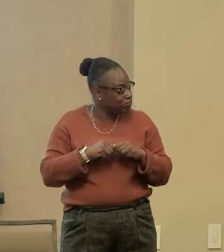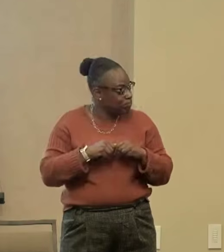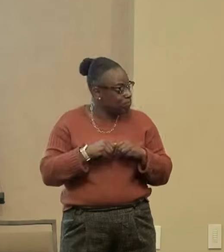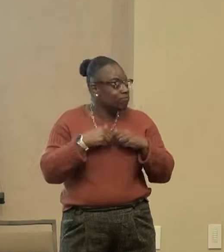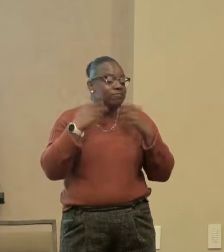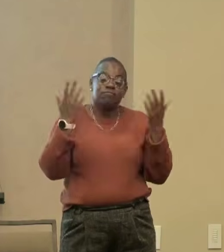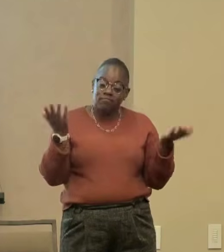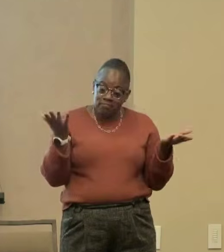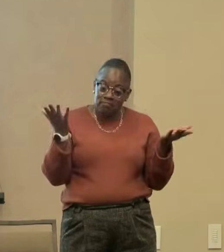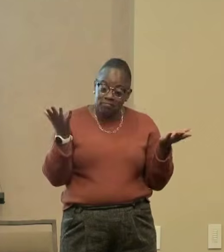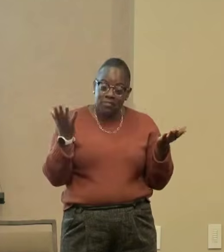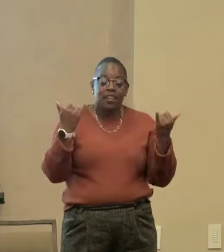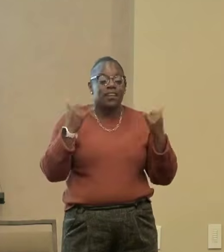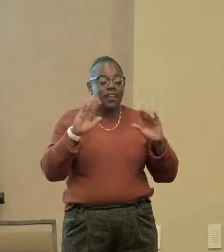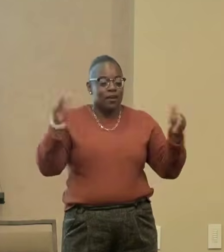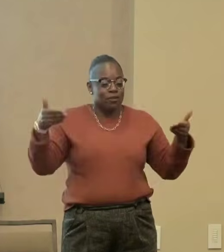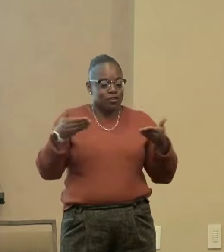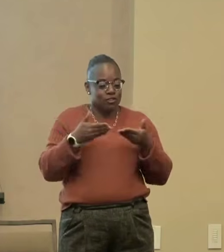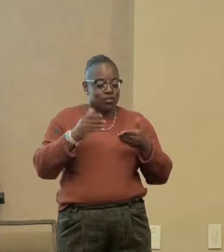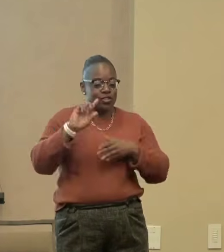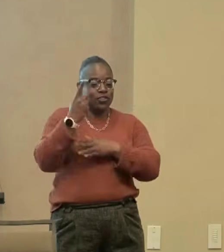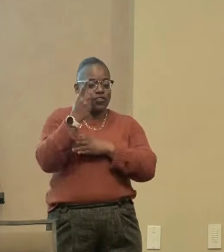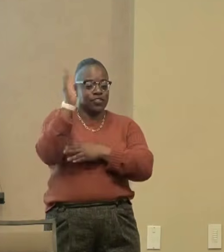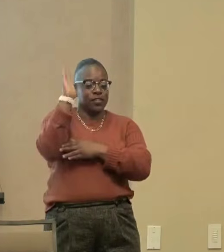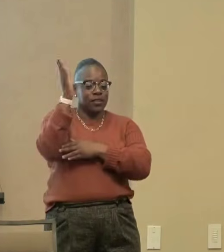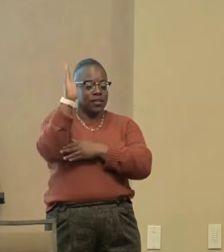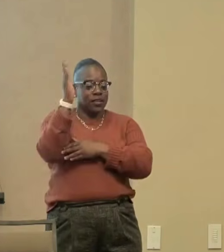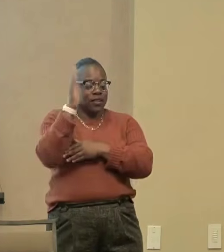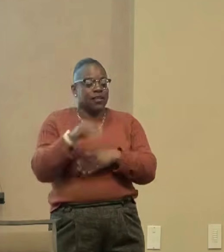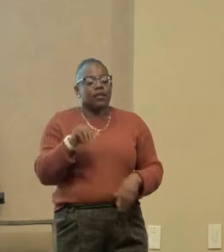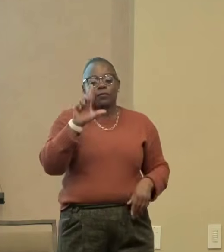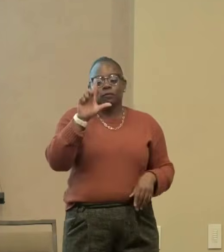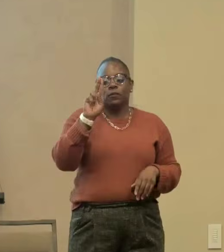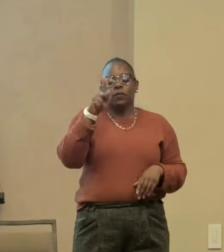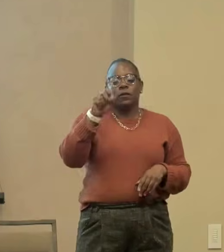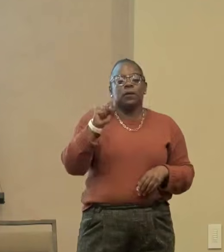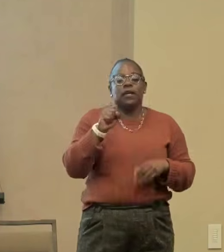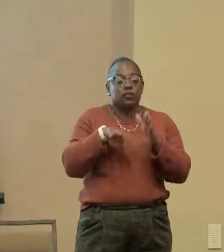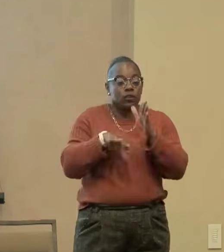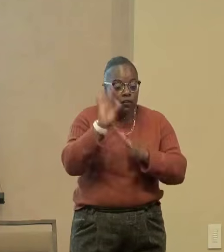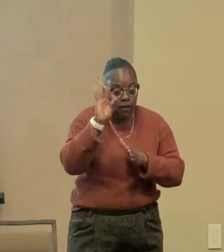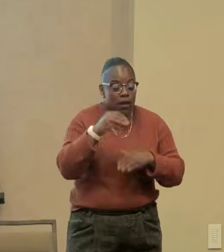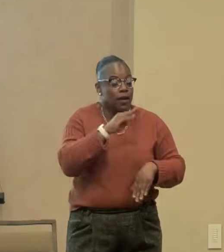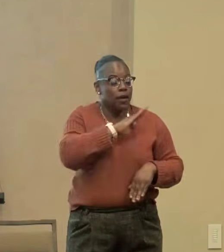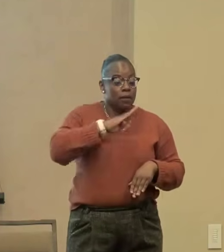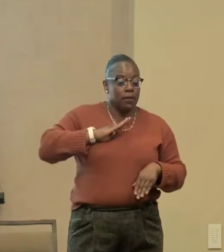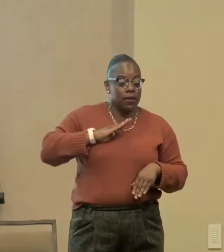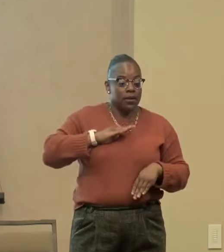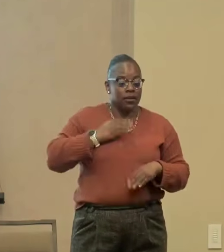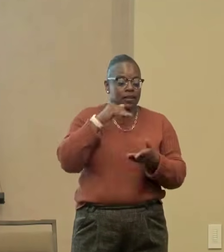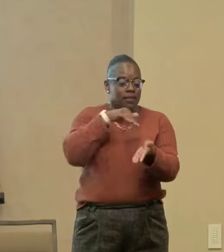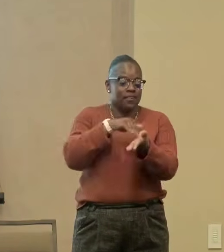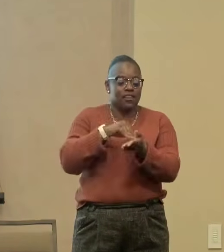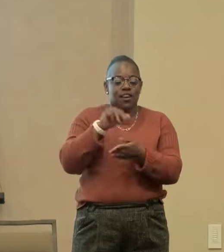So without further ado, I'm going to introduce our first speaker, Lupus LA co-founder and emeritus board member, Dr.